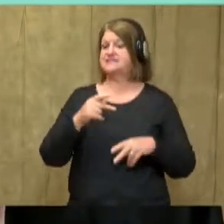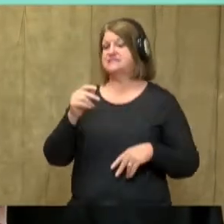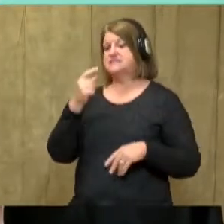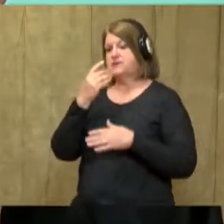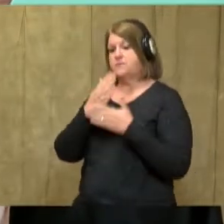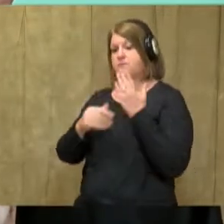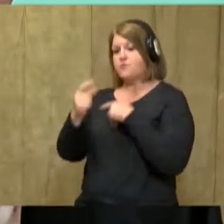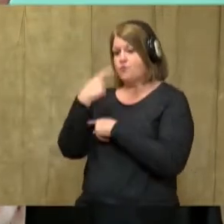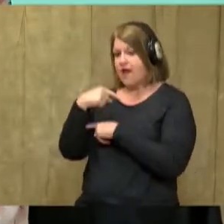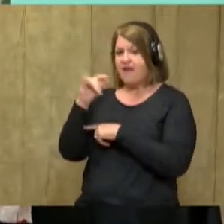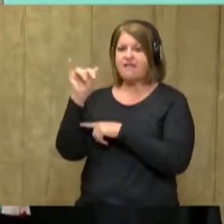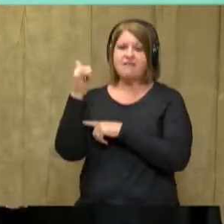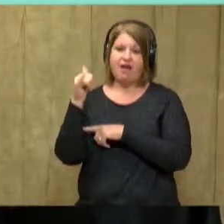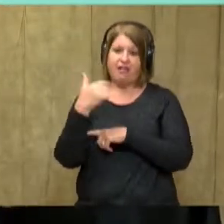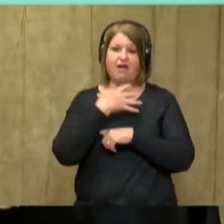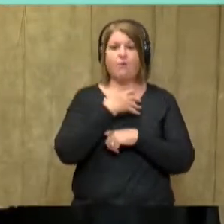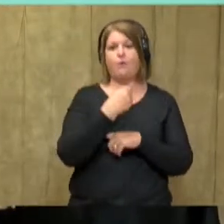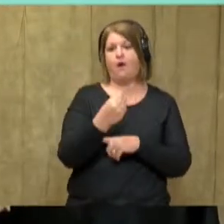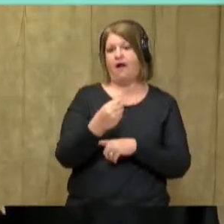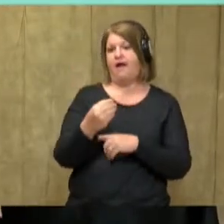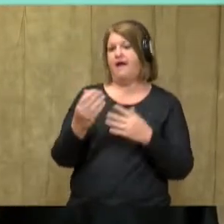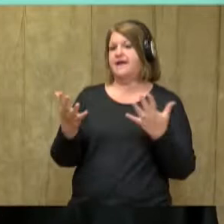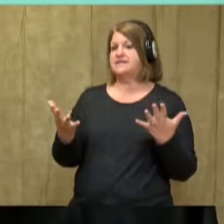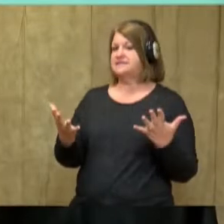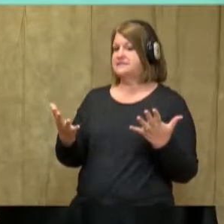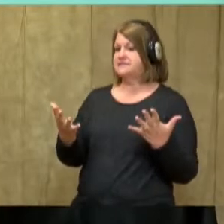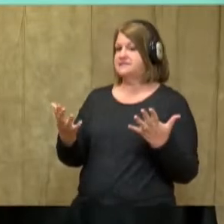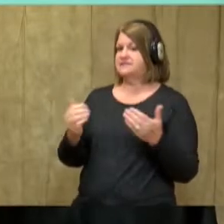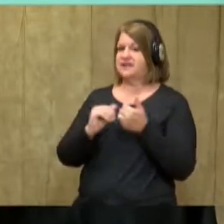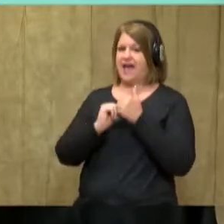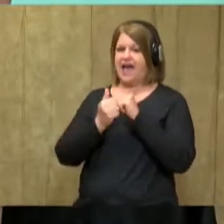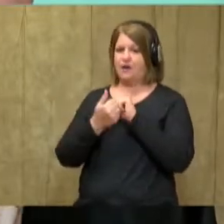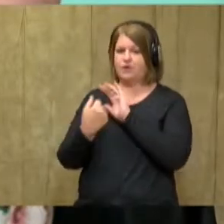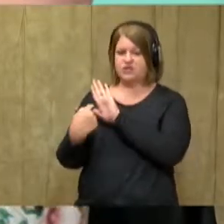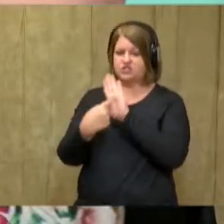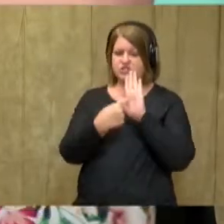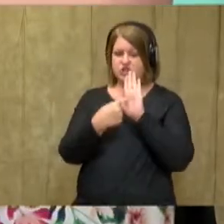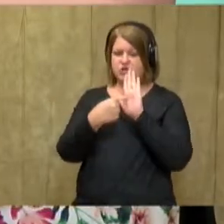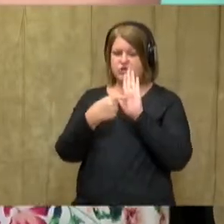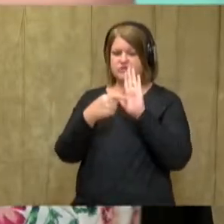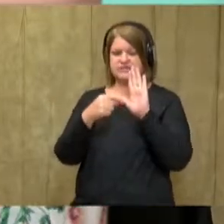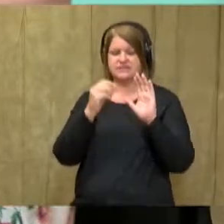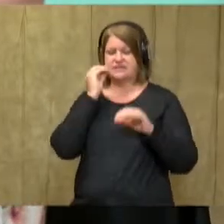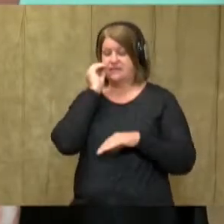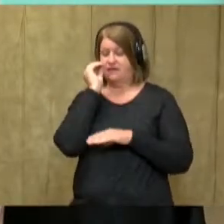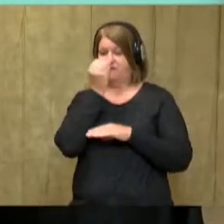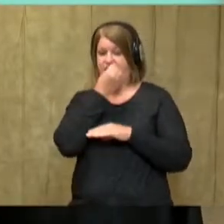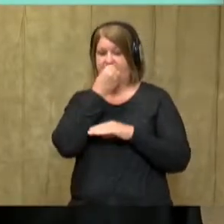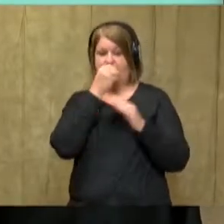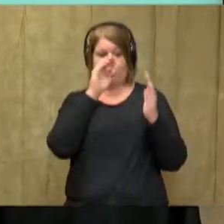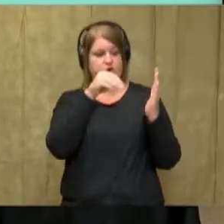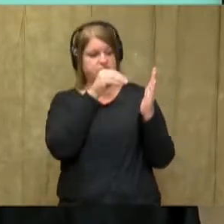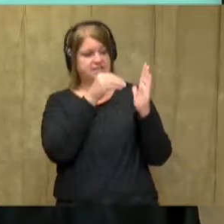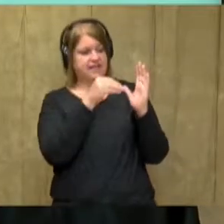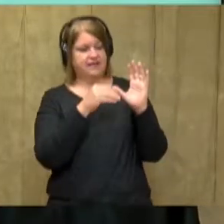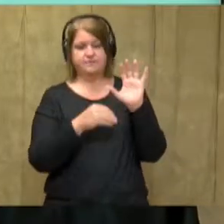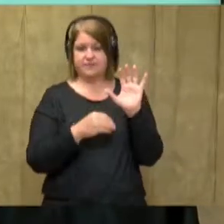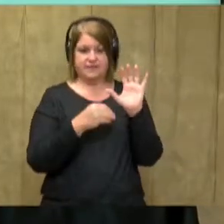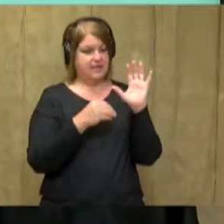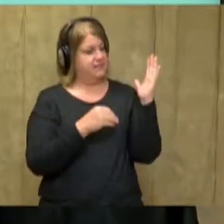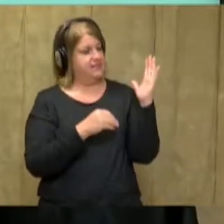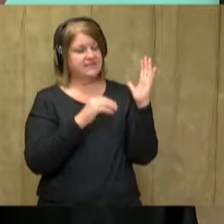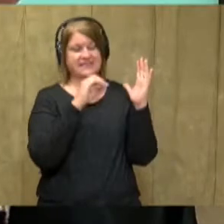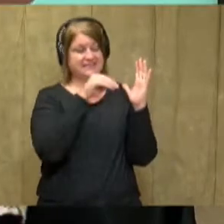yellow flowers, some white flowers. Look at how he's showing the center of some of those flowers. And then I'm noticing that he has